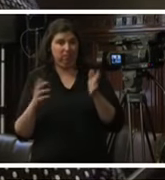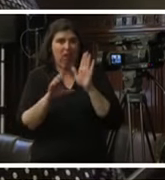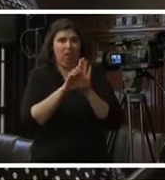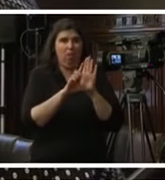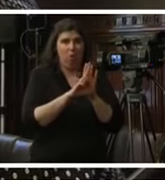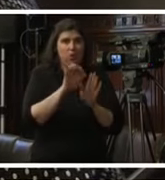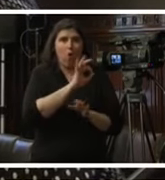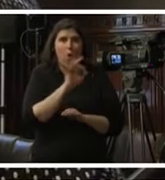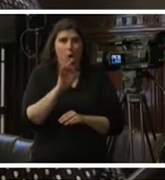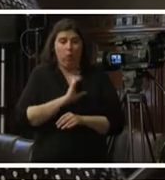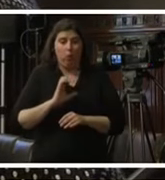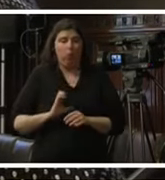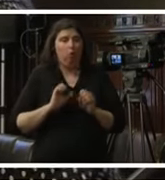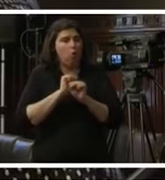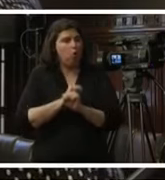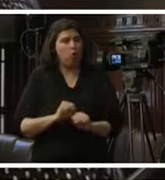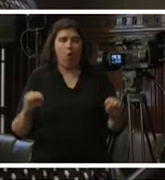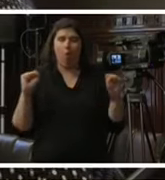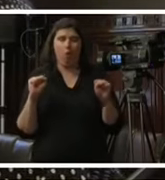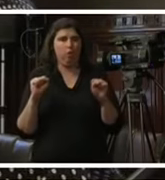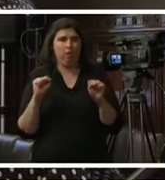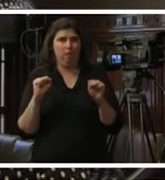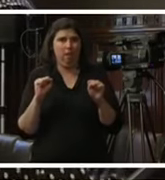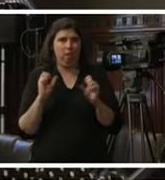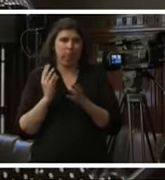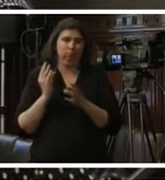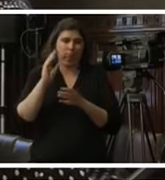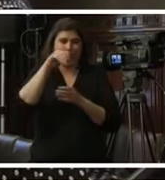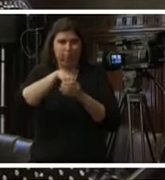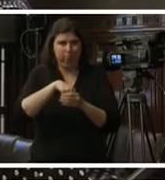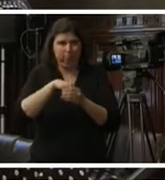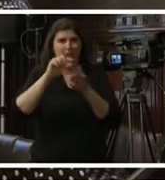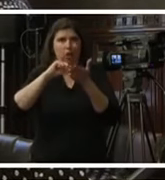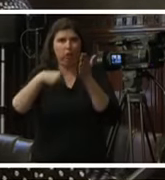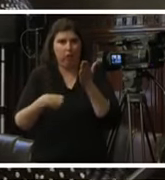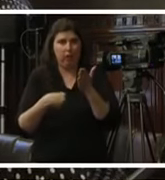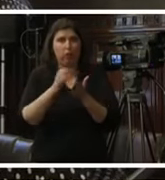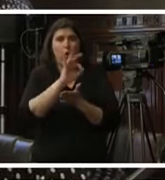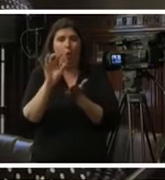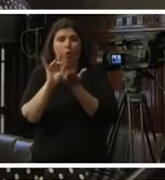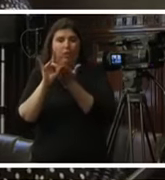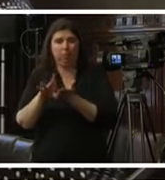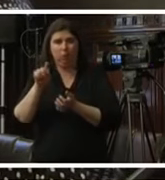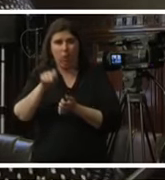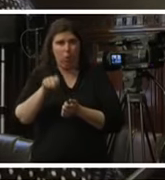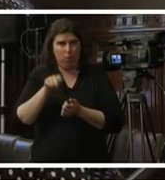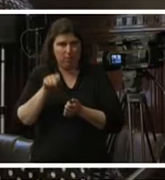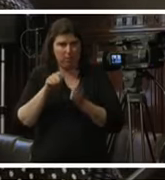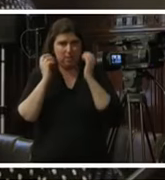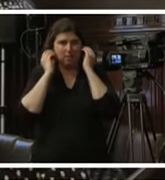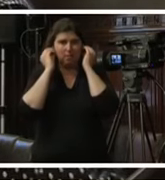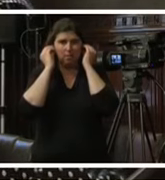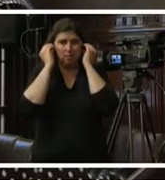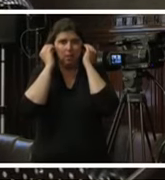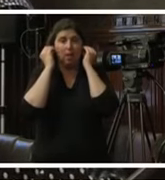in the hiring and firing of judges that has to be done by an independent completely